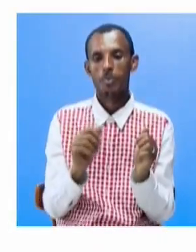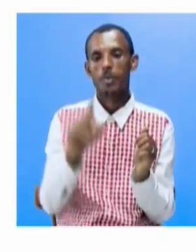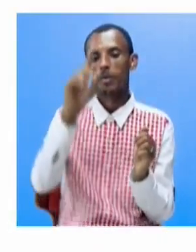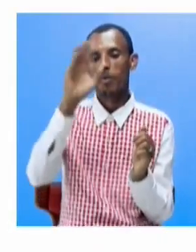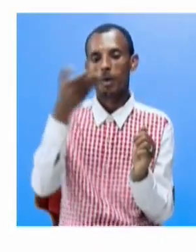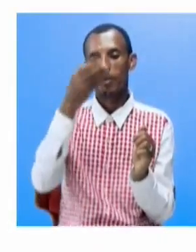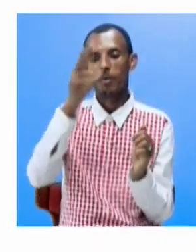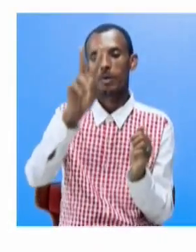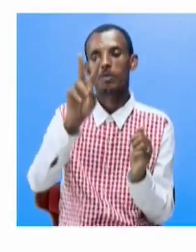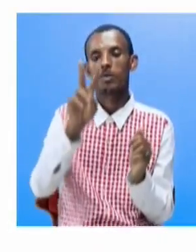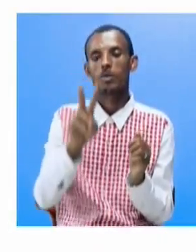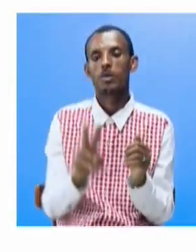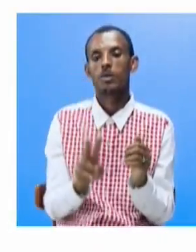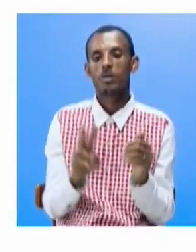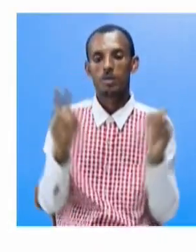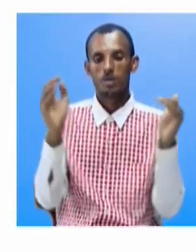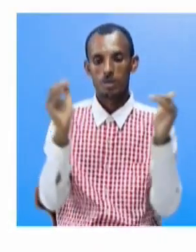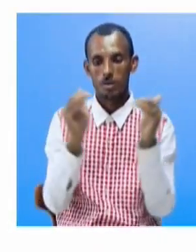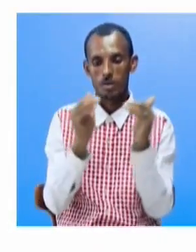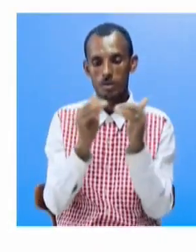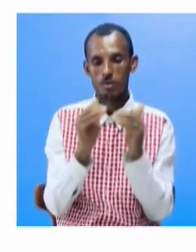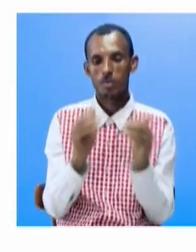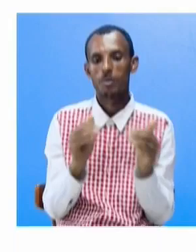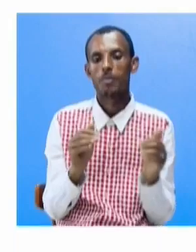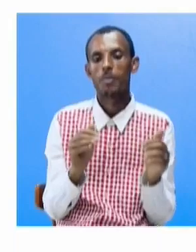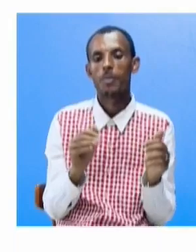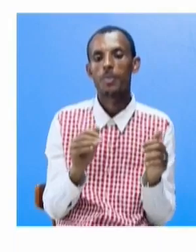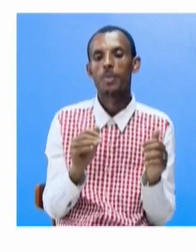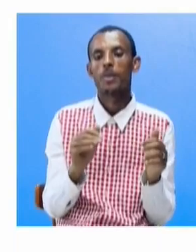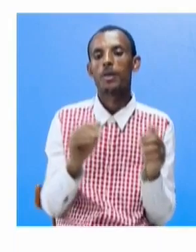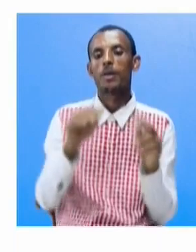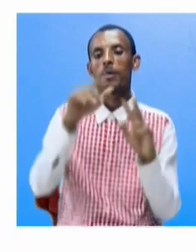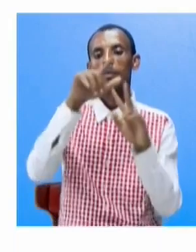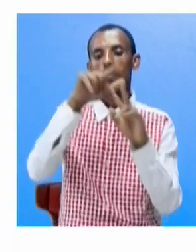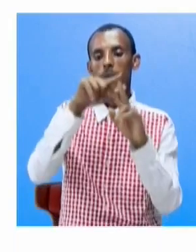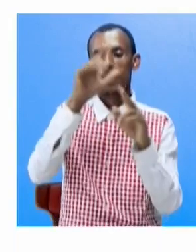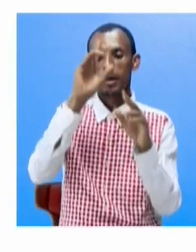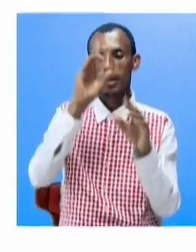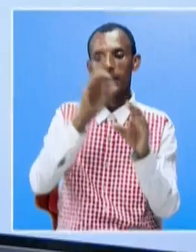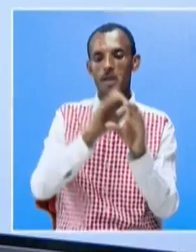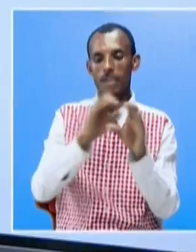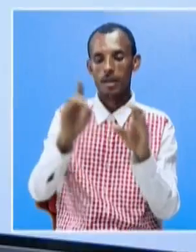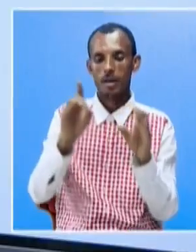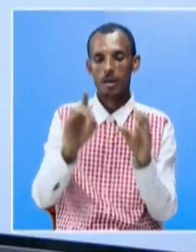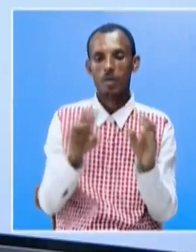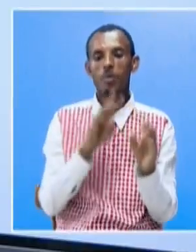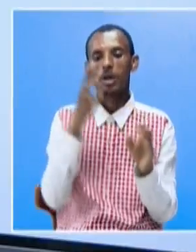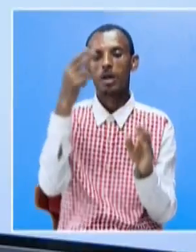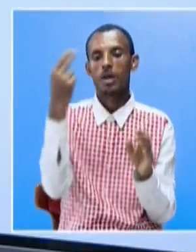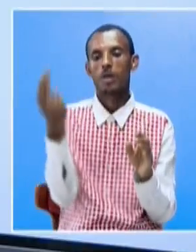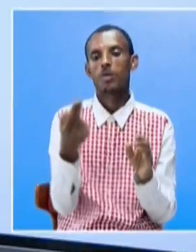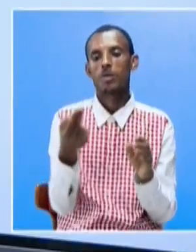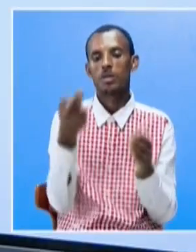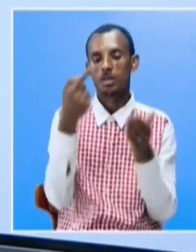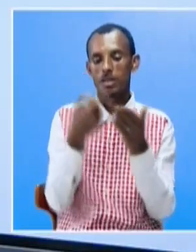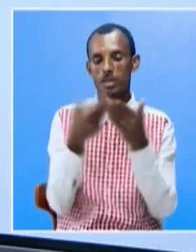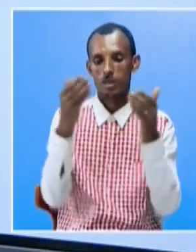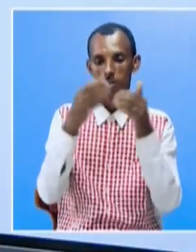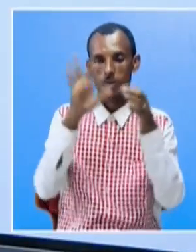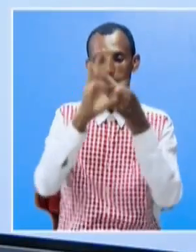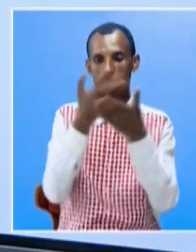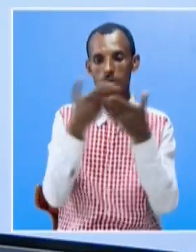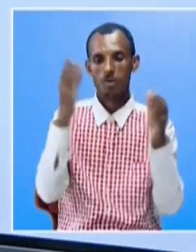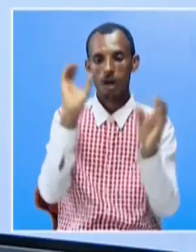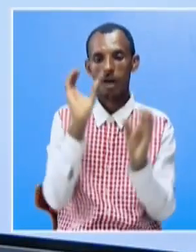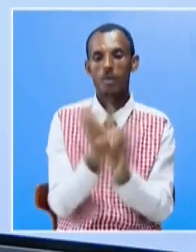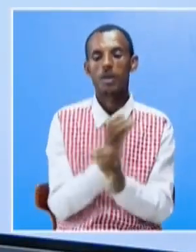of the circumference of a full circle. Therefore, here we use this equation to calculate